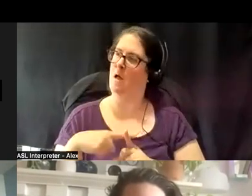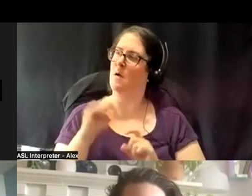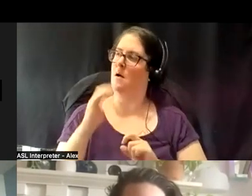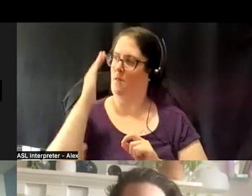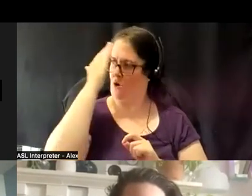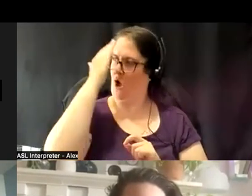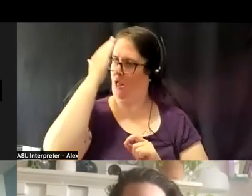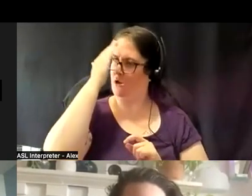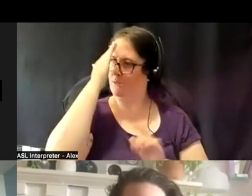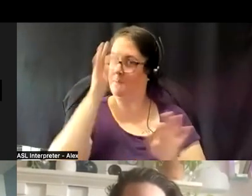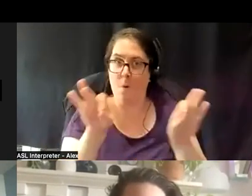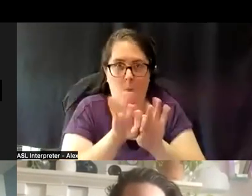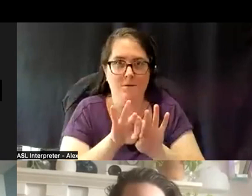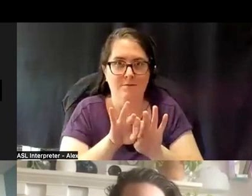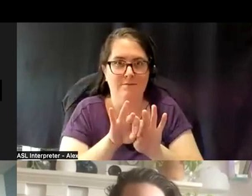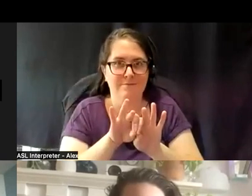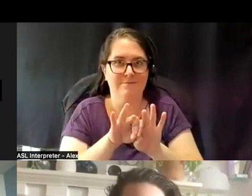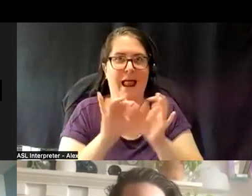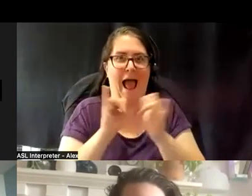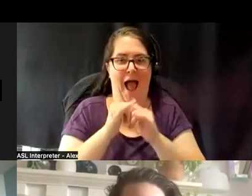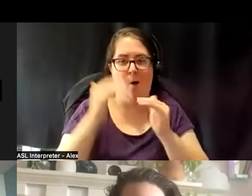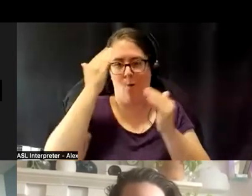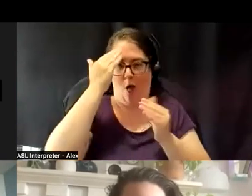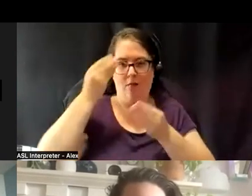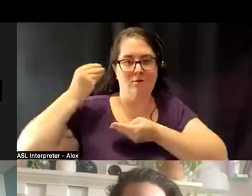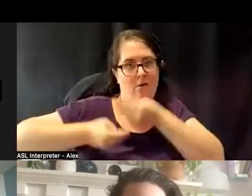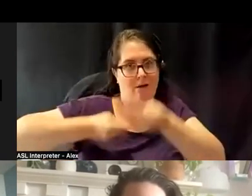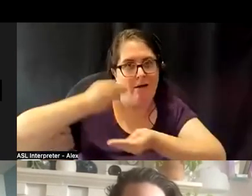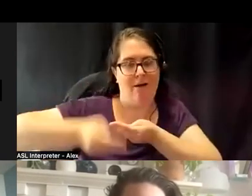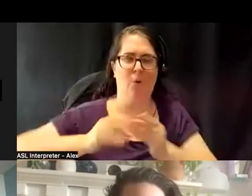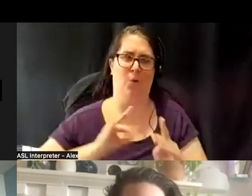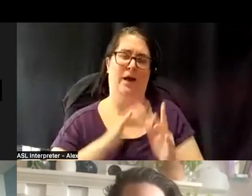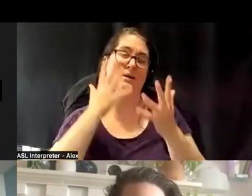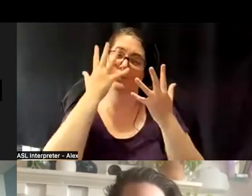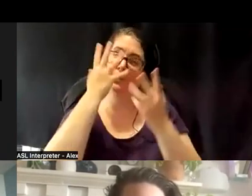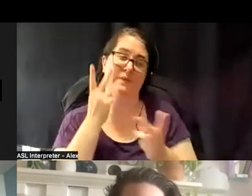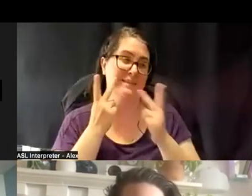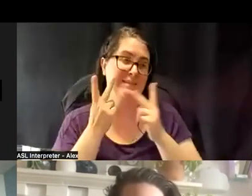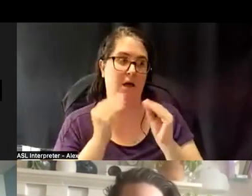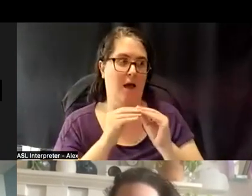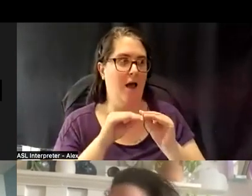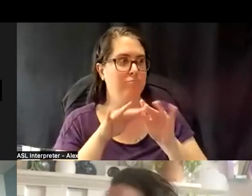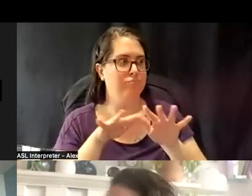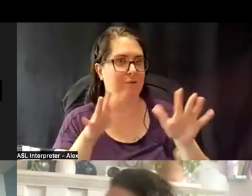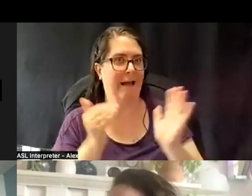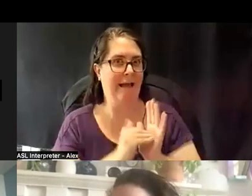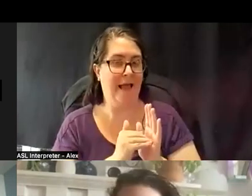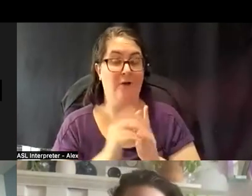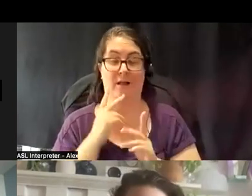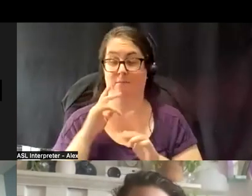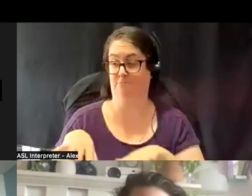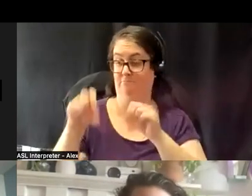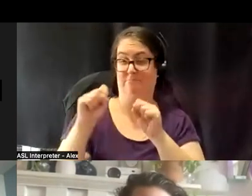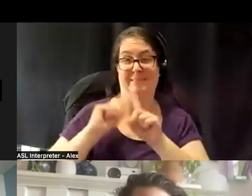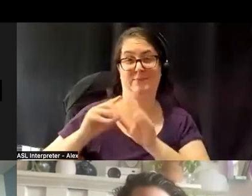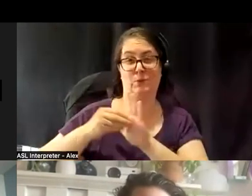knowledge and knowledge systems. And it's so beautiful to see. You know, we host a lot of different students from